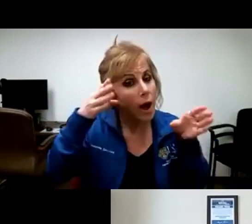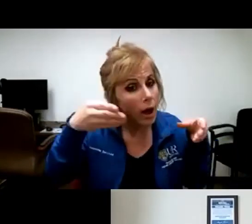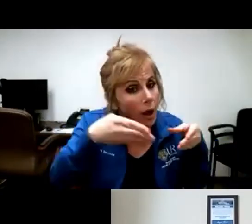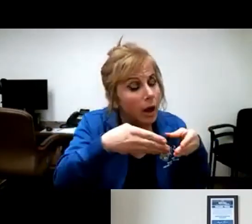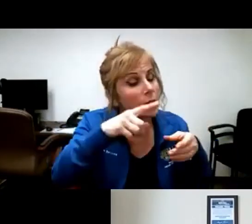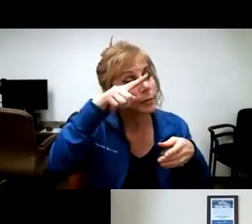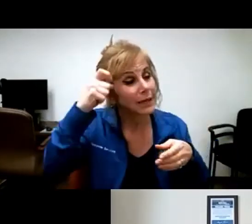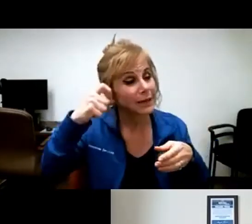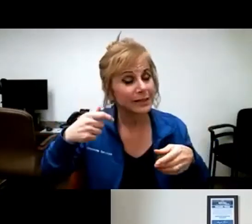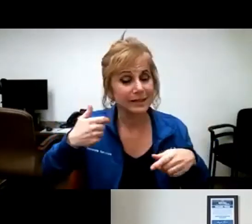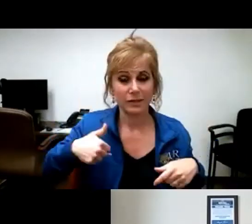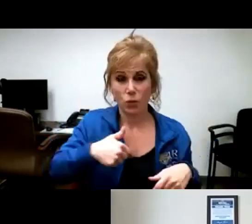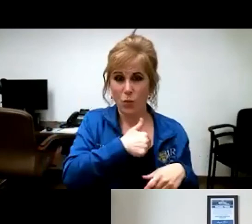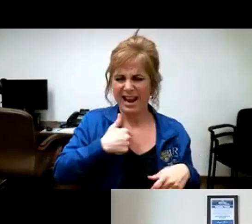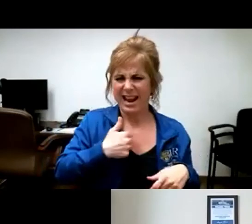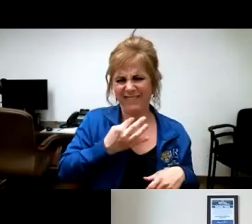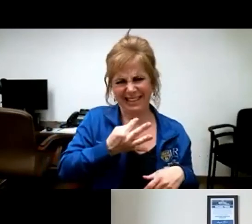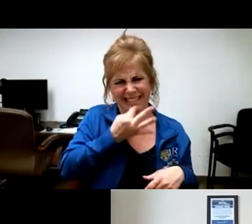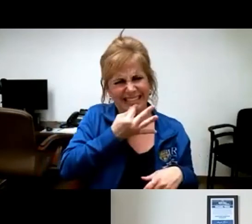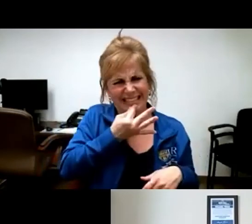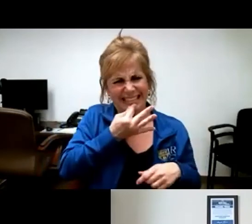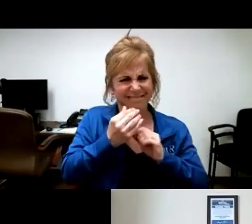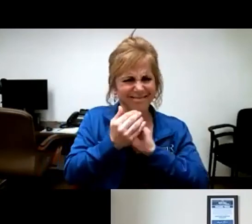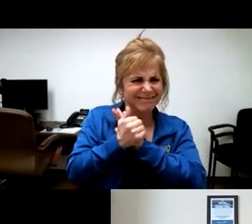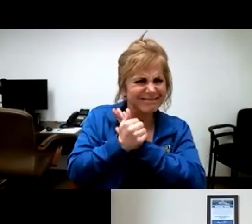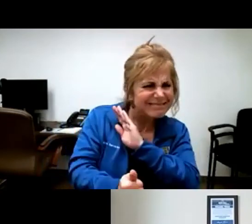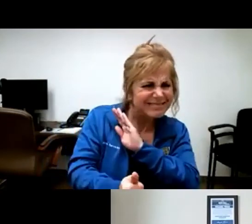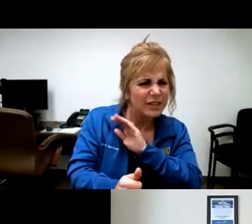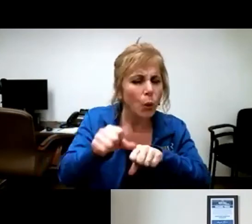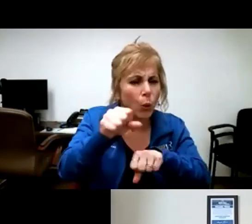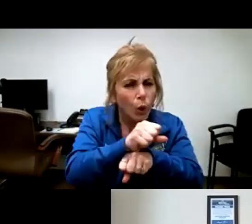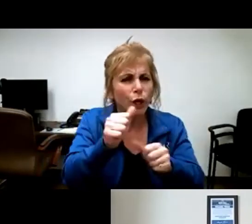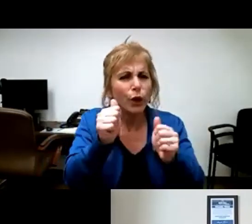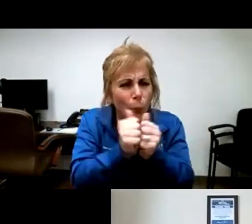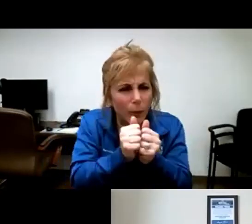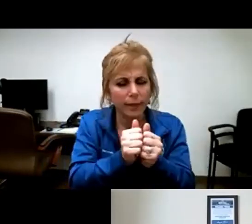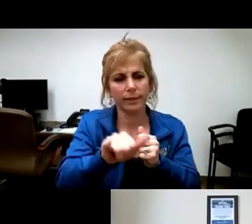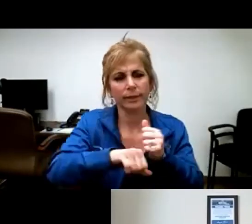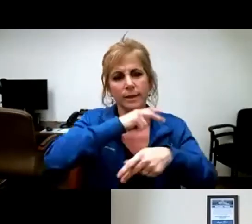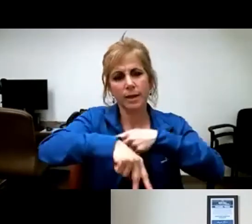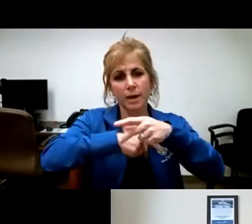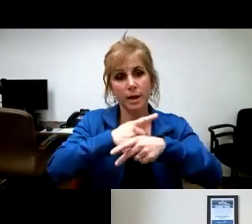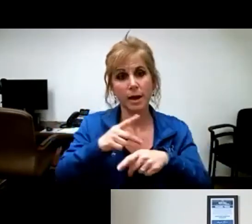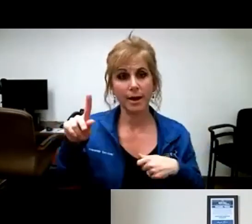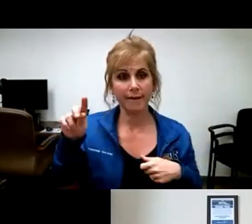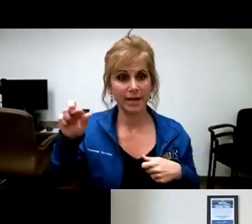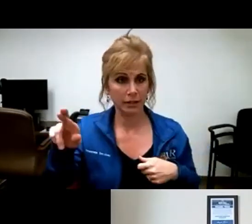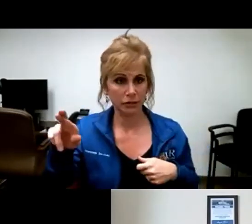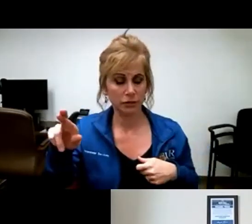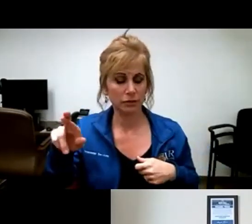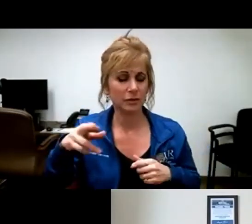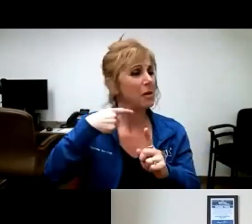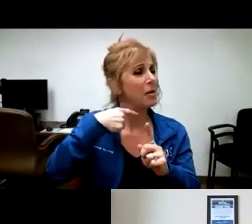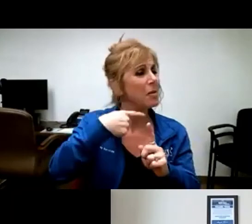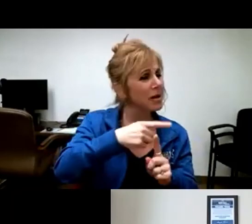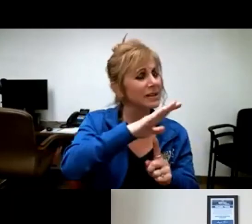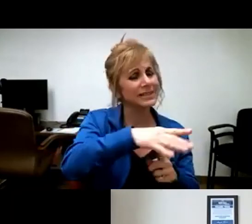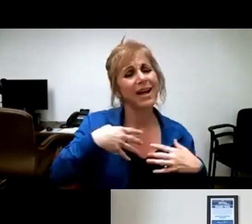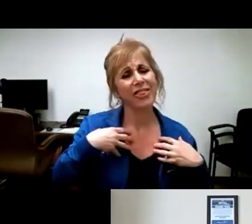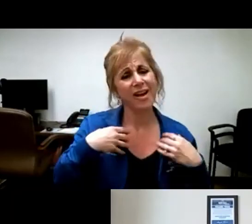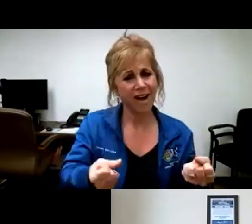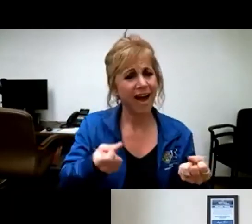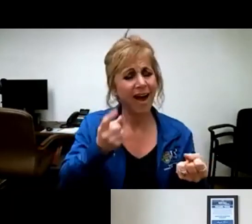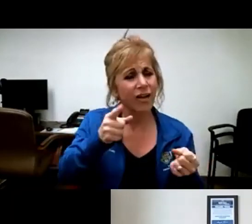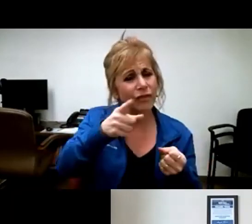at Wilmot have expertise in working with those cancer types. And so we are positioned to be able to make an impact on